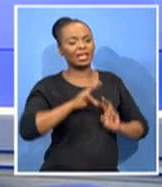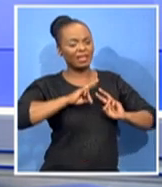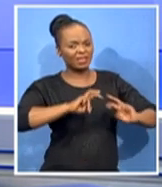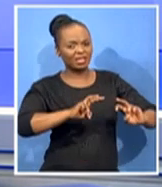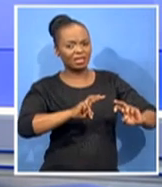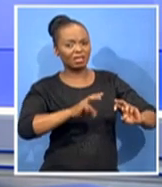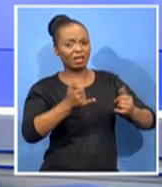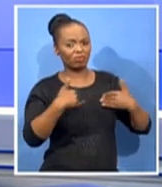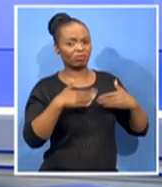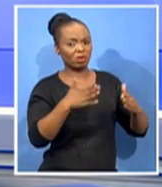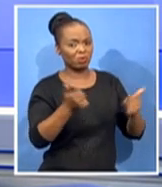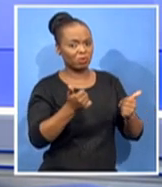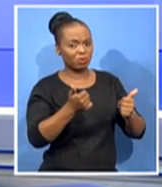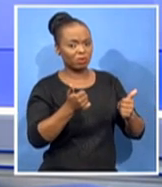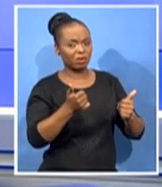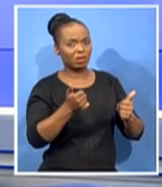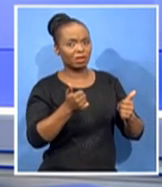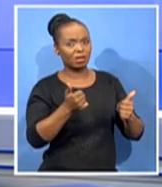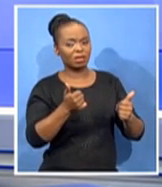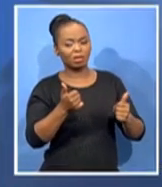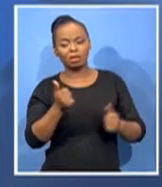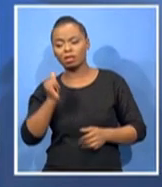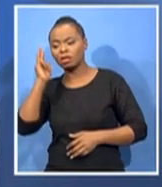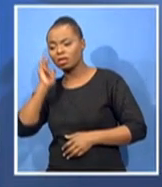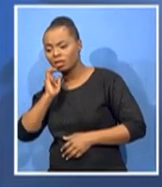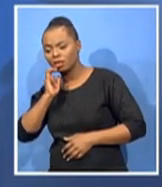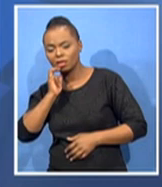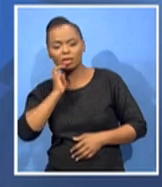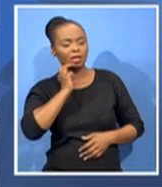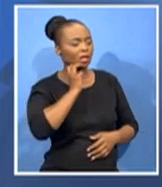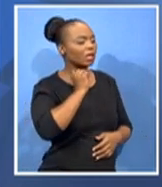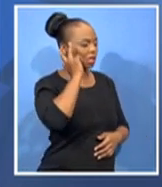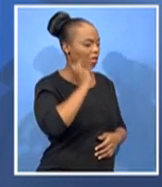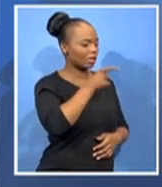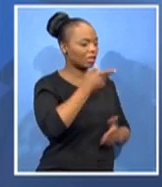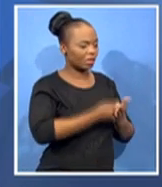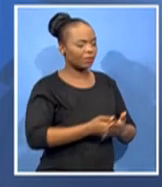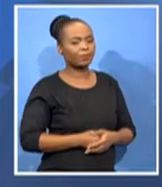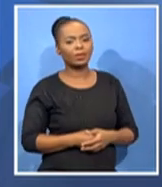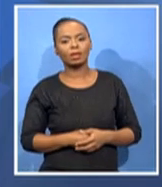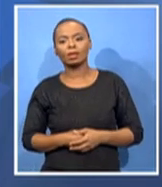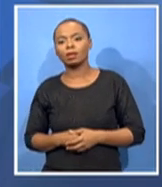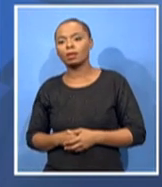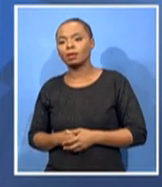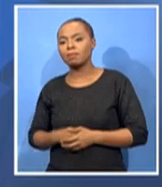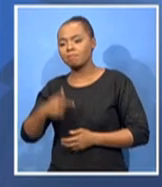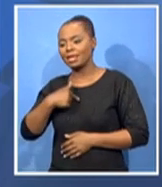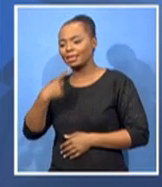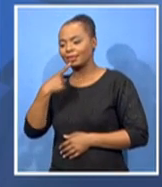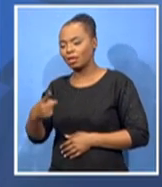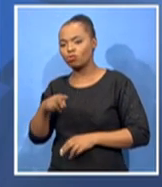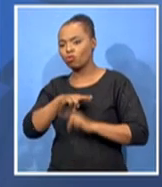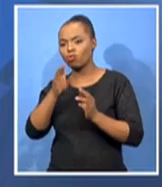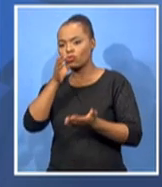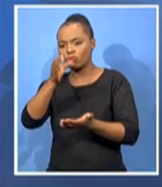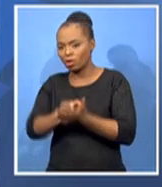Can you hear me? Yes, we can hear you now. You can go ahead. Yeah, as I was saying, is that we haven't determined a motive as yet for this incident. So we